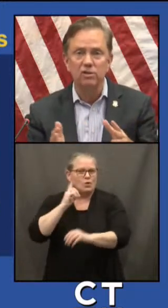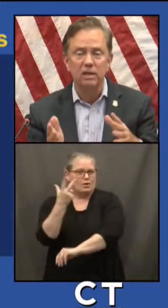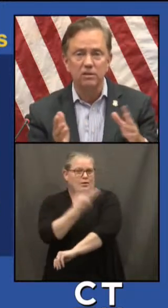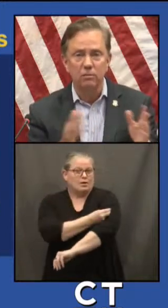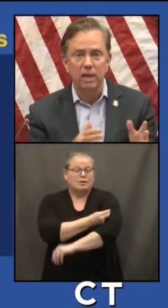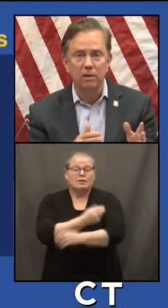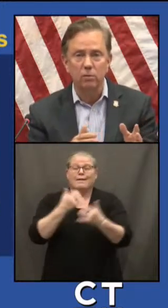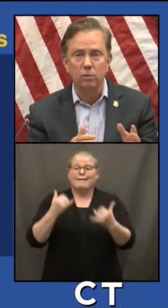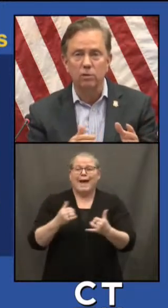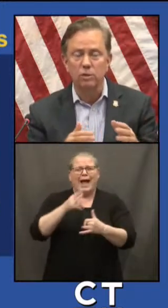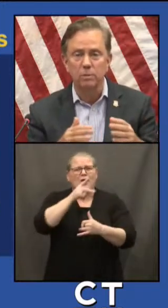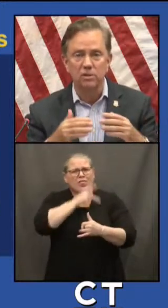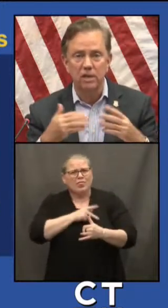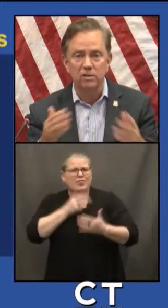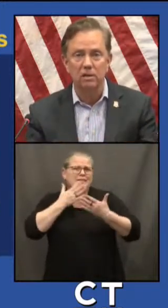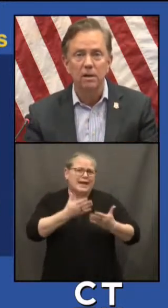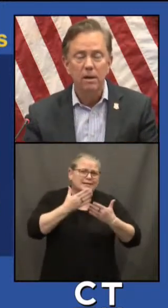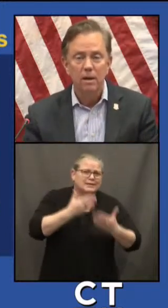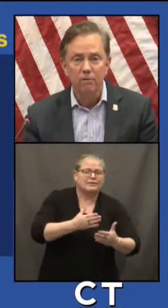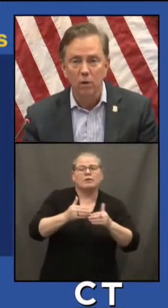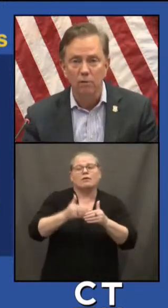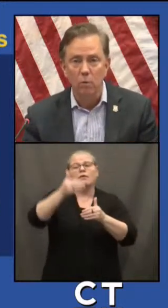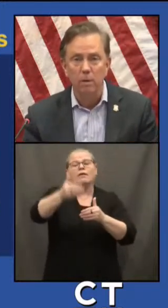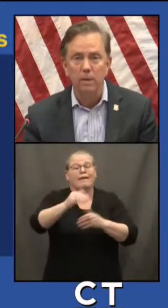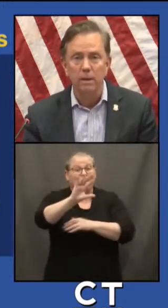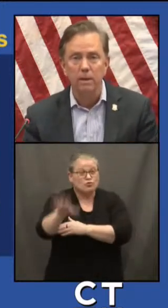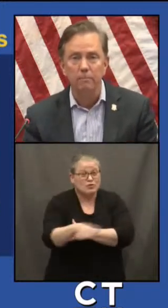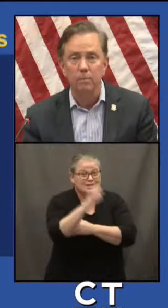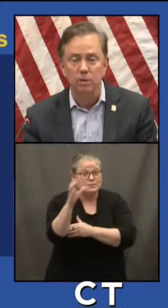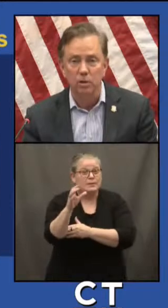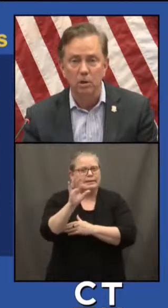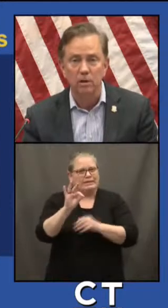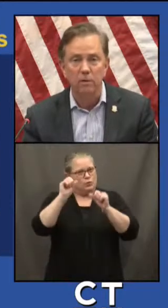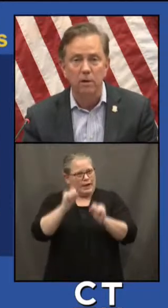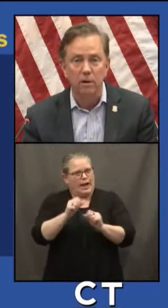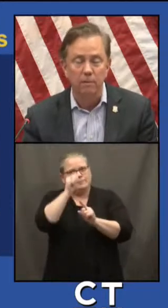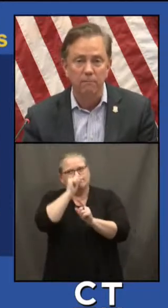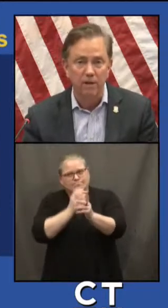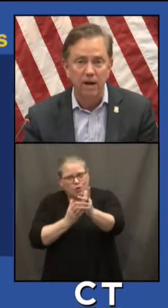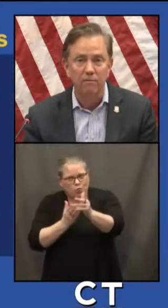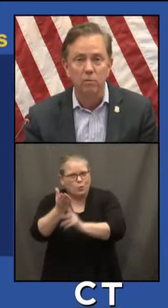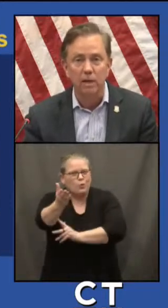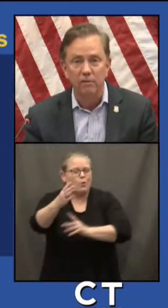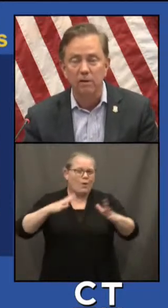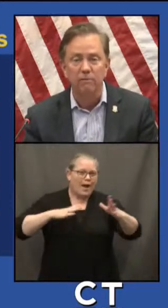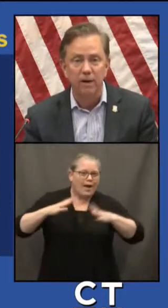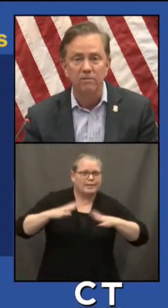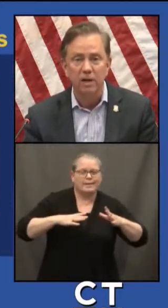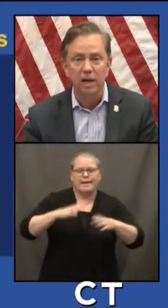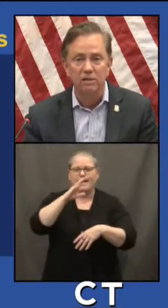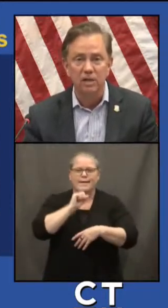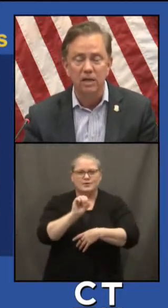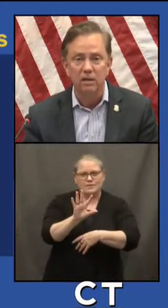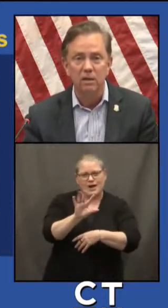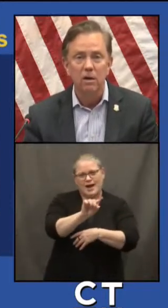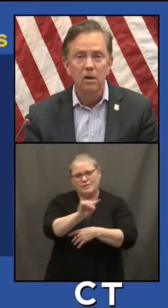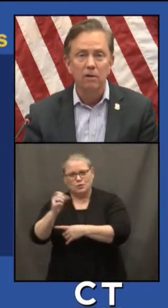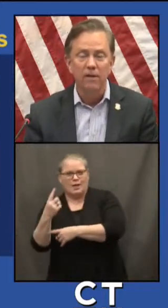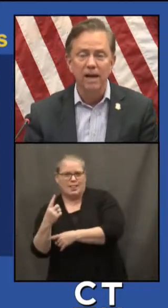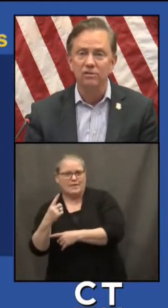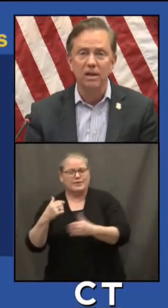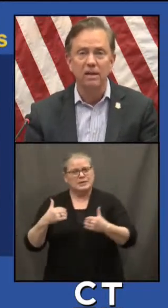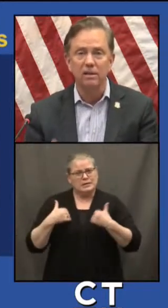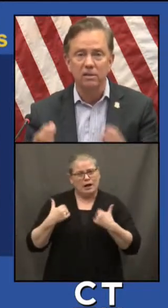Thanksgiving season, we get through the Christmas season, if the overwhelming majority of our 5 to 11 and 5 to 18